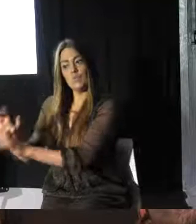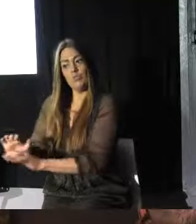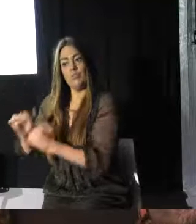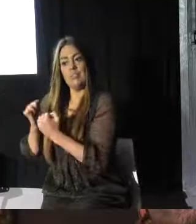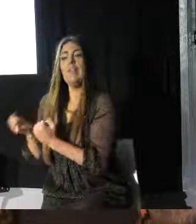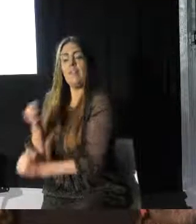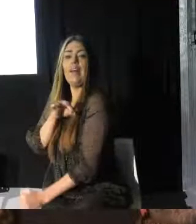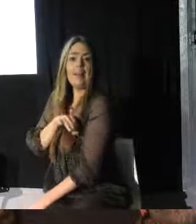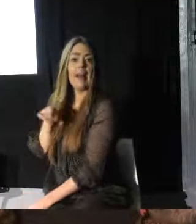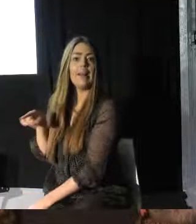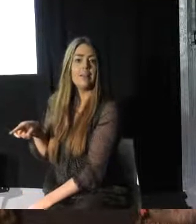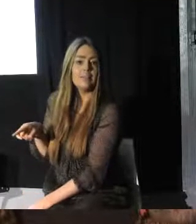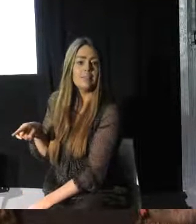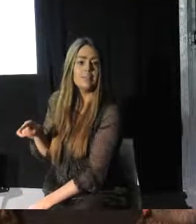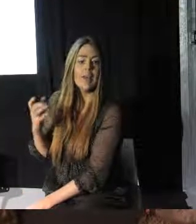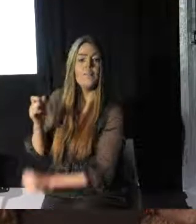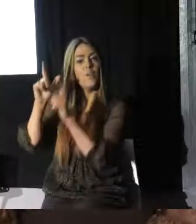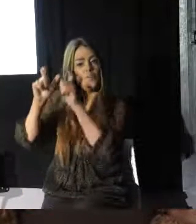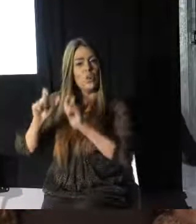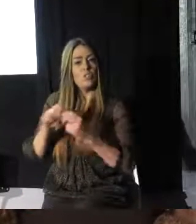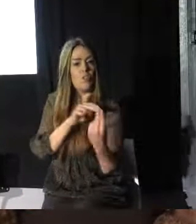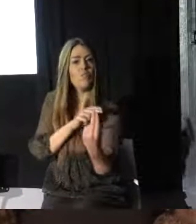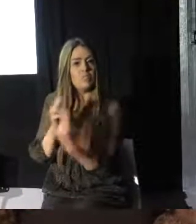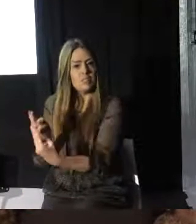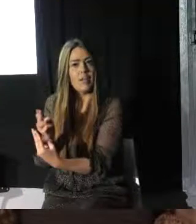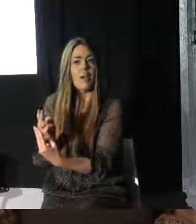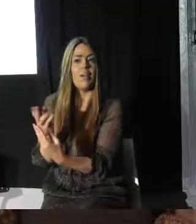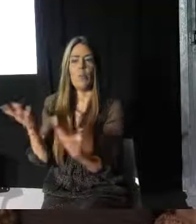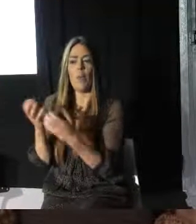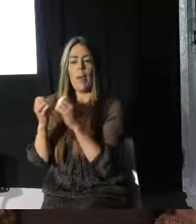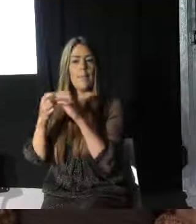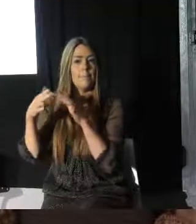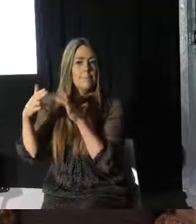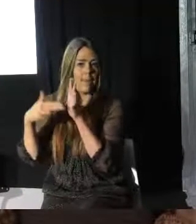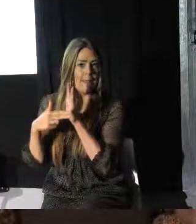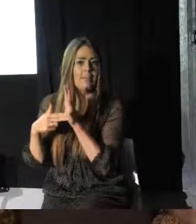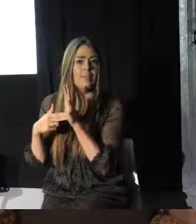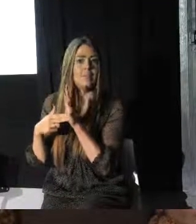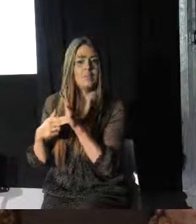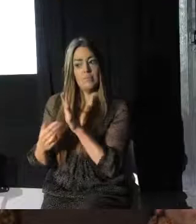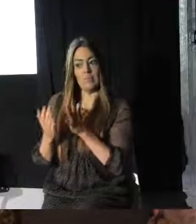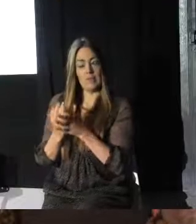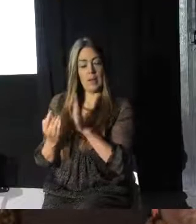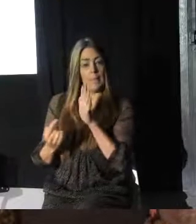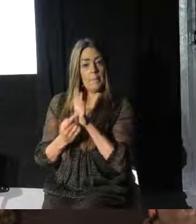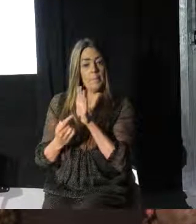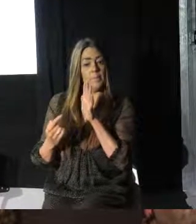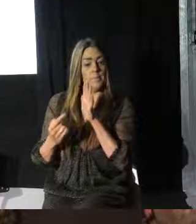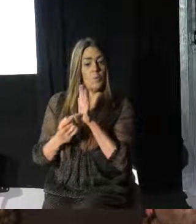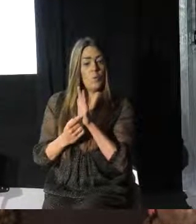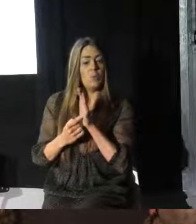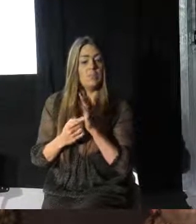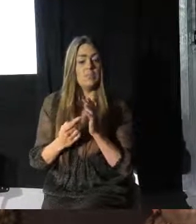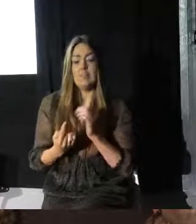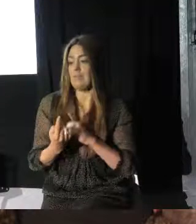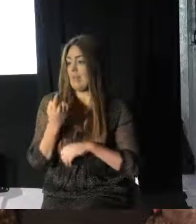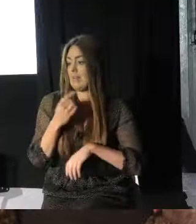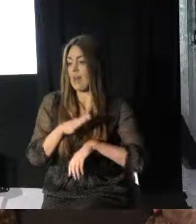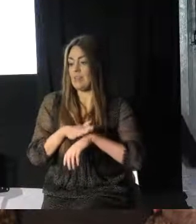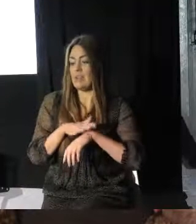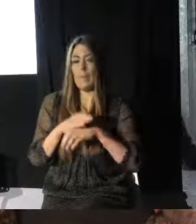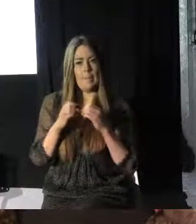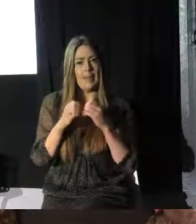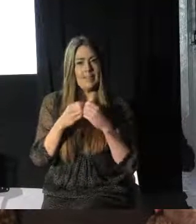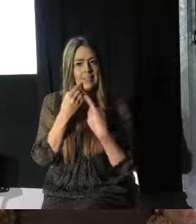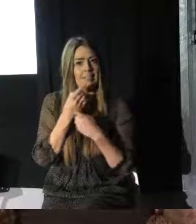photographs of the return of some of those objects to Benin, and importantly what Benedict said at the time, just